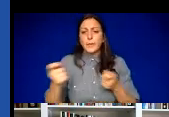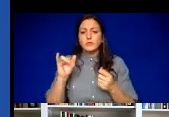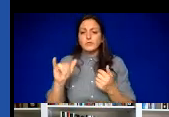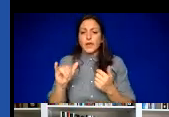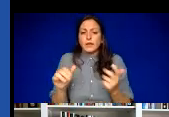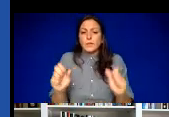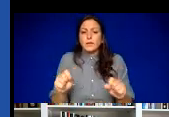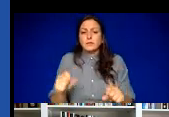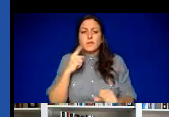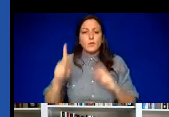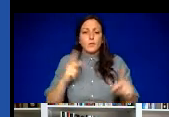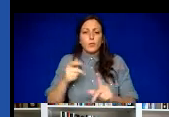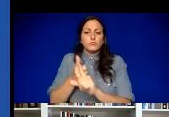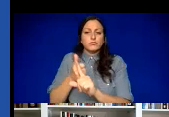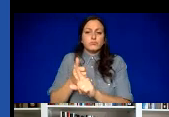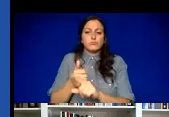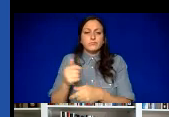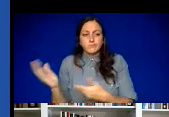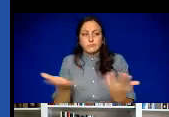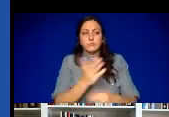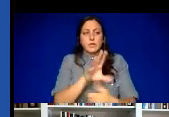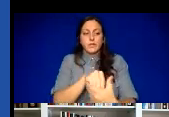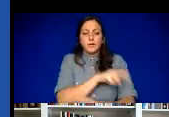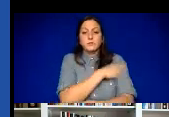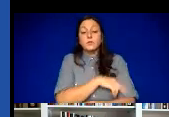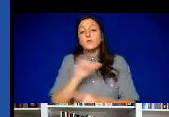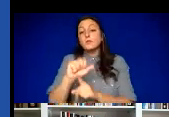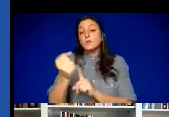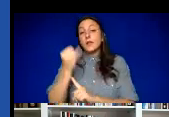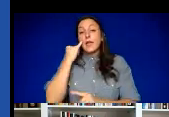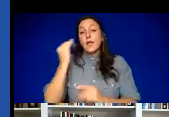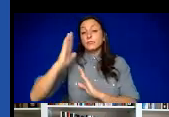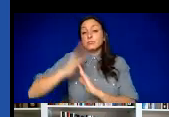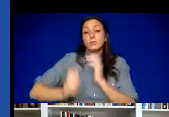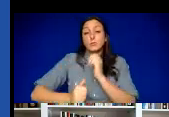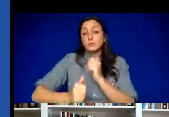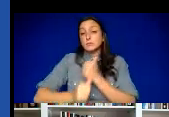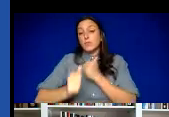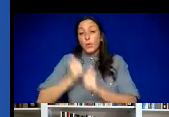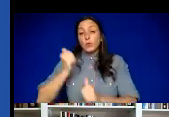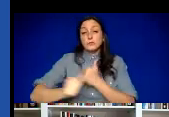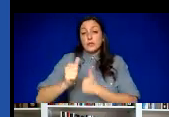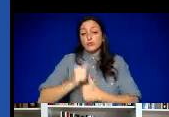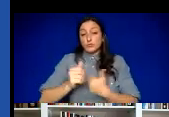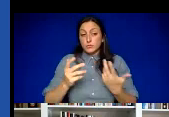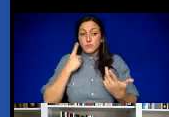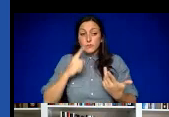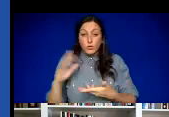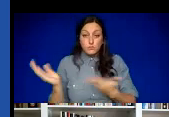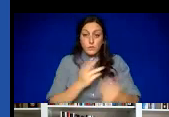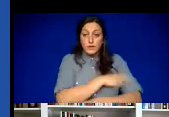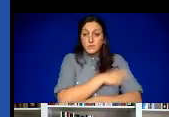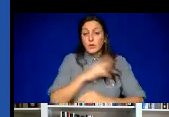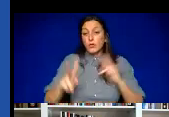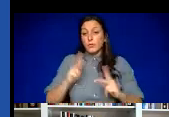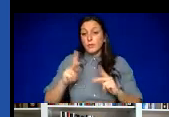hospitalized. So the scenario was we had those most at risk for hospitalization and death, people 60 and over